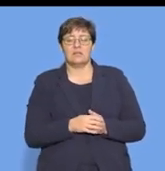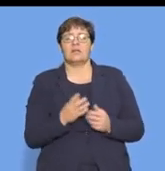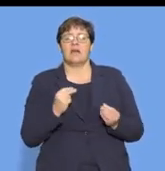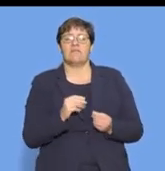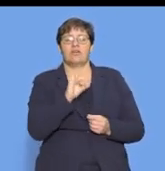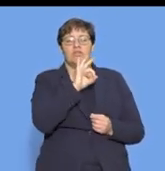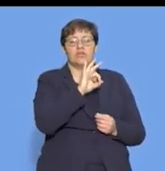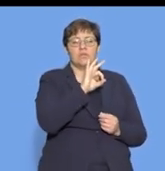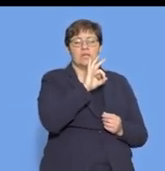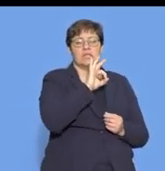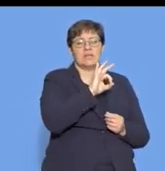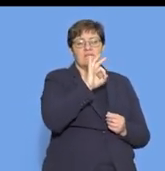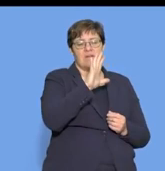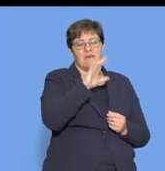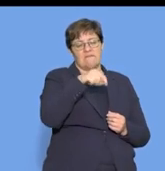lived between